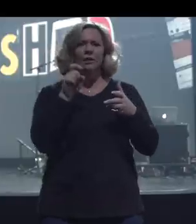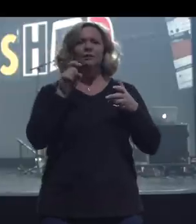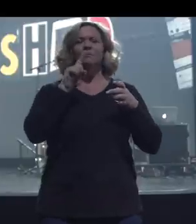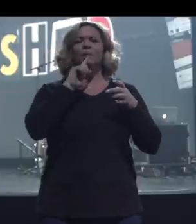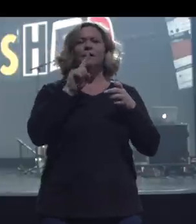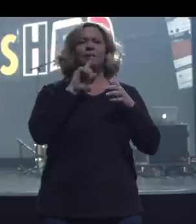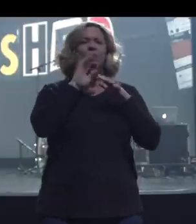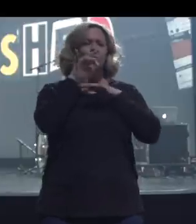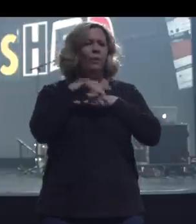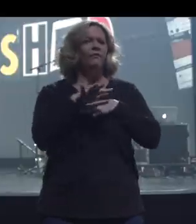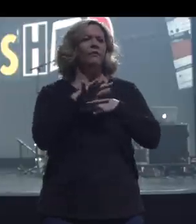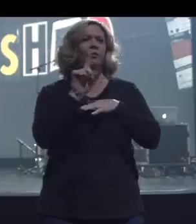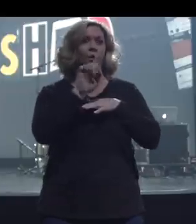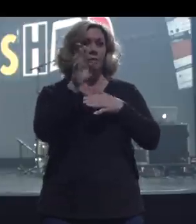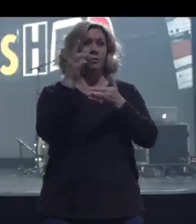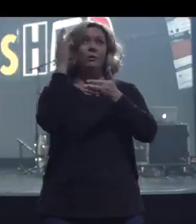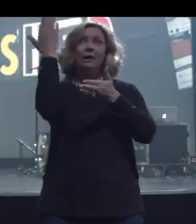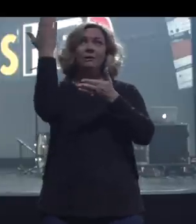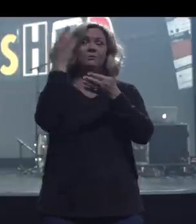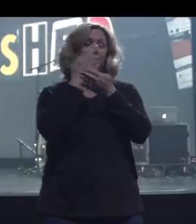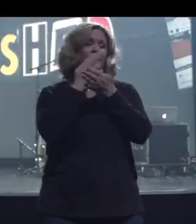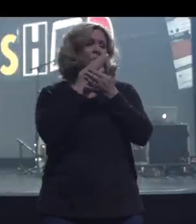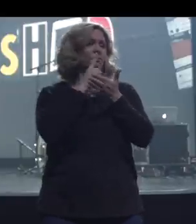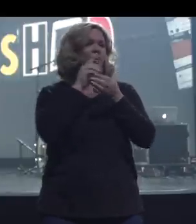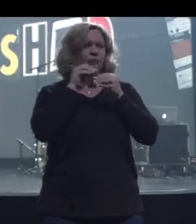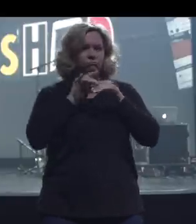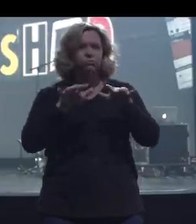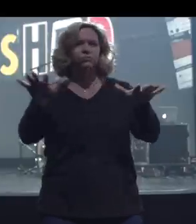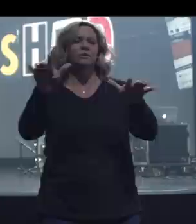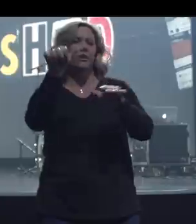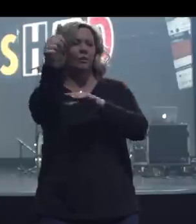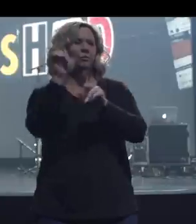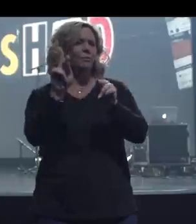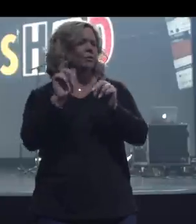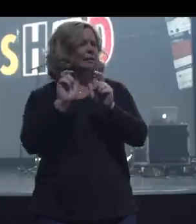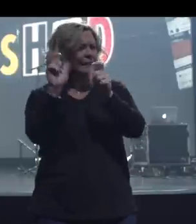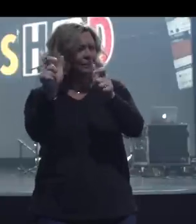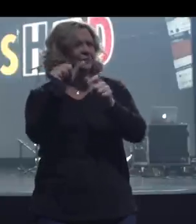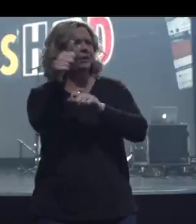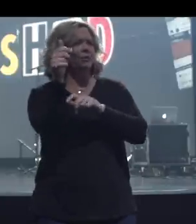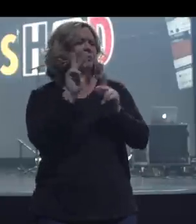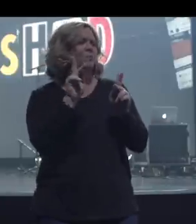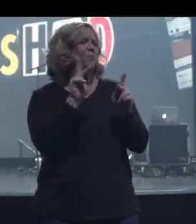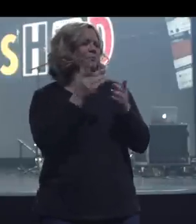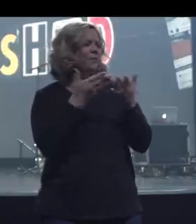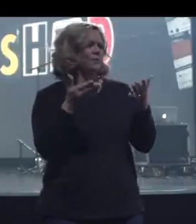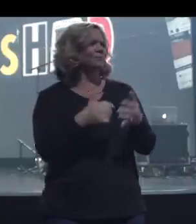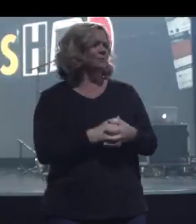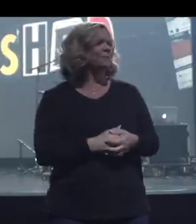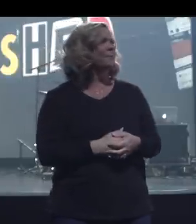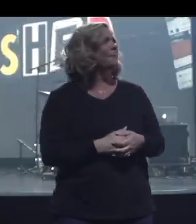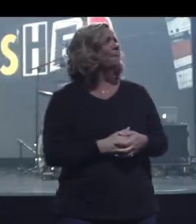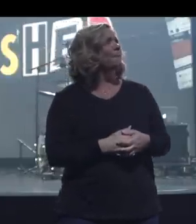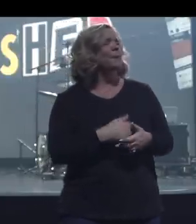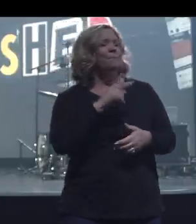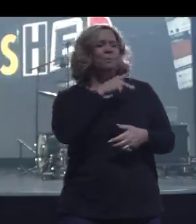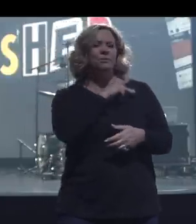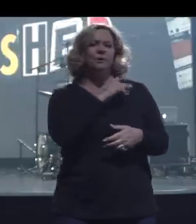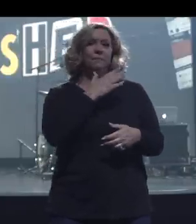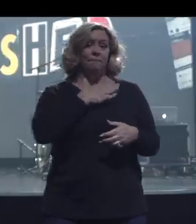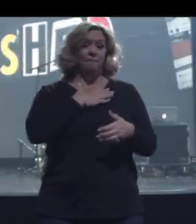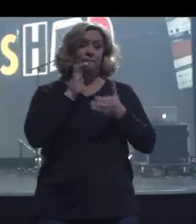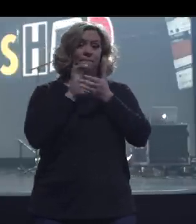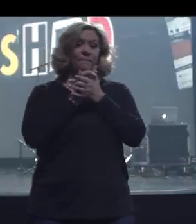his resources flow through you. Get in the habit of giving things away. Jamie and I would tell you personally in our marriage, the greatest